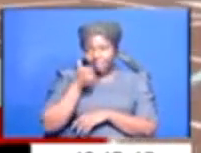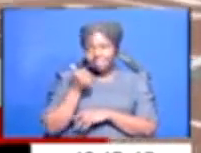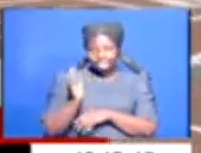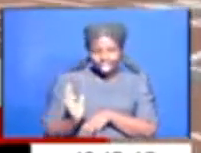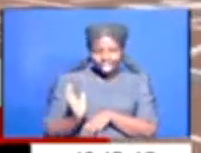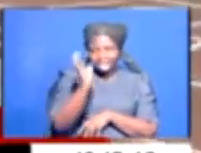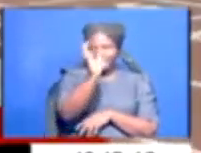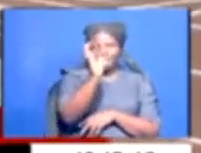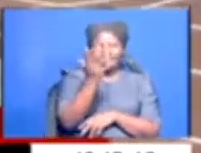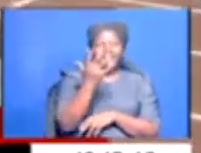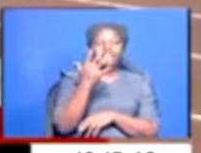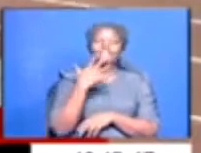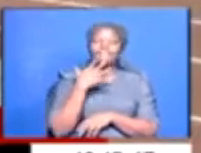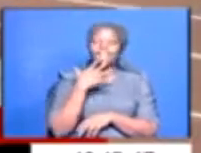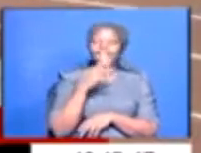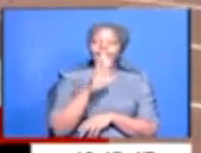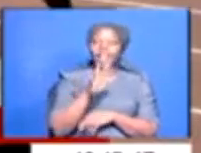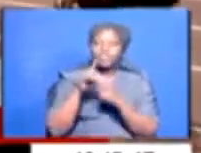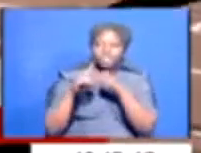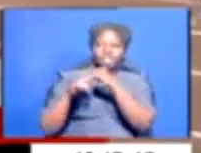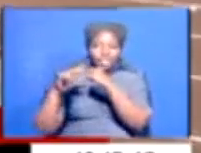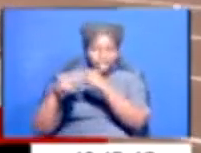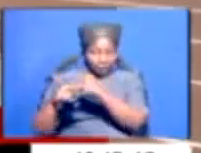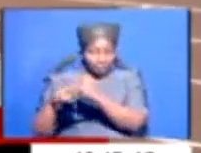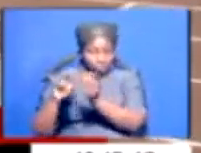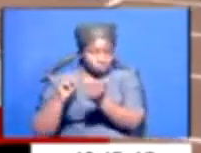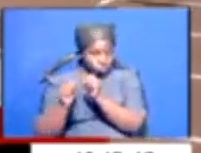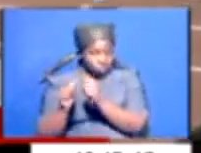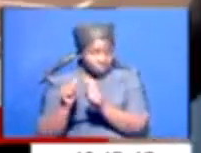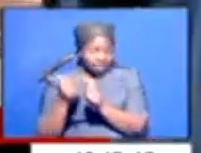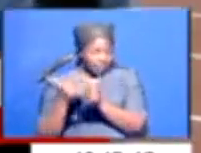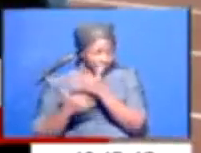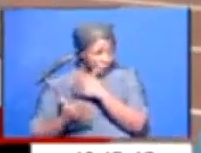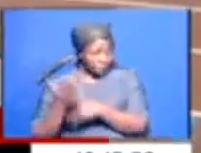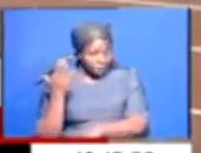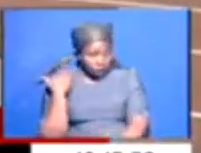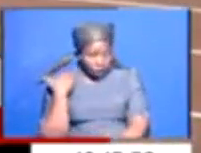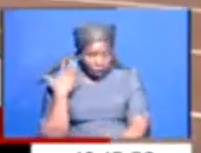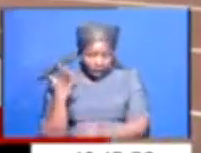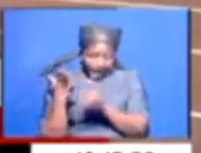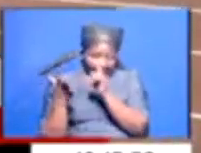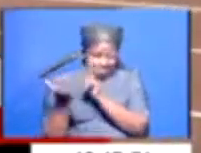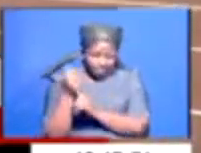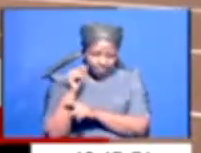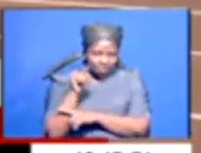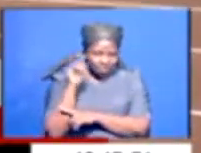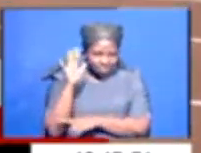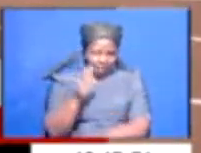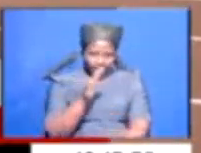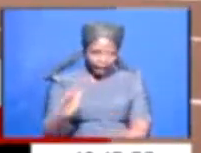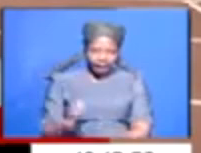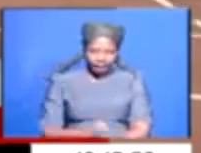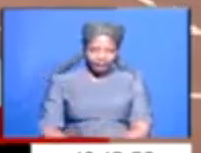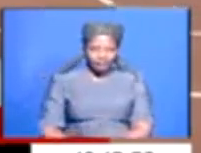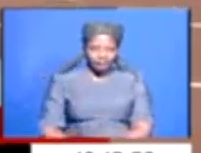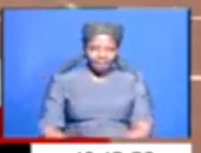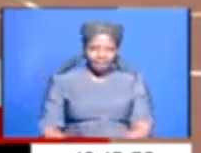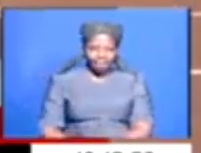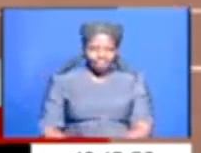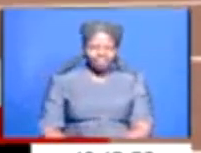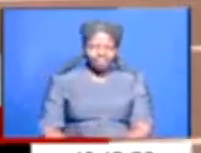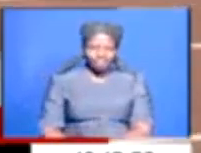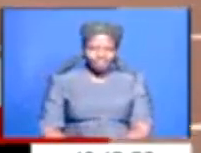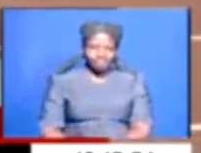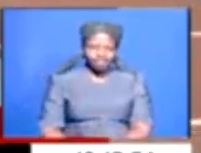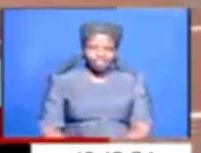5.67, mm-hmm. which I have never did like that, mm. yeah.